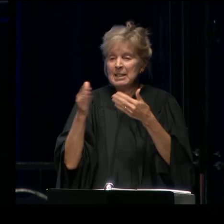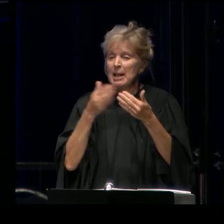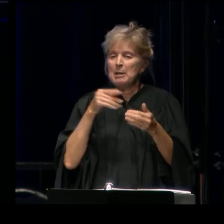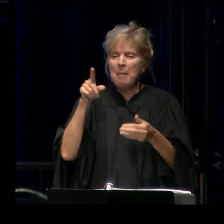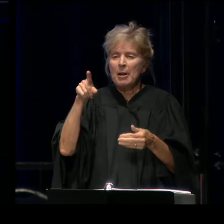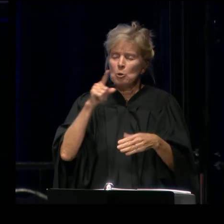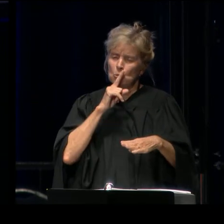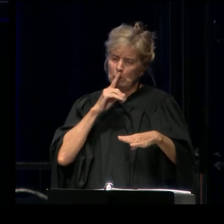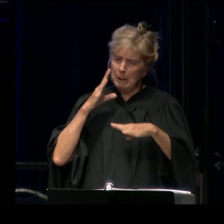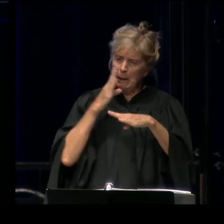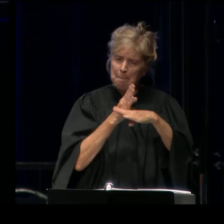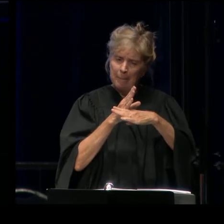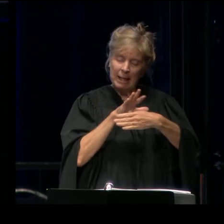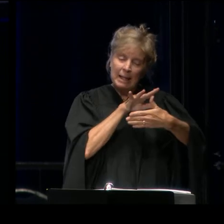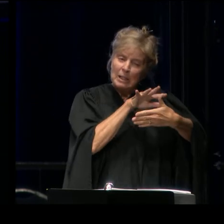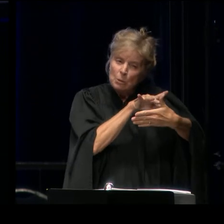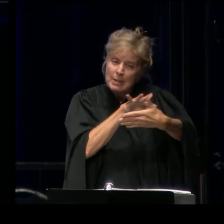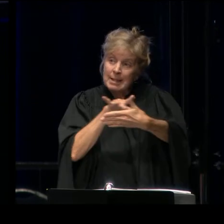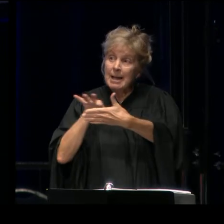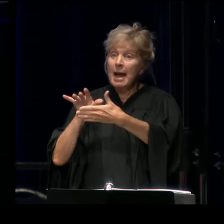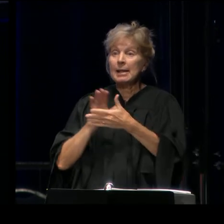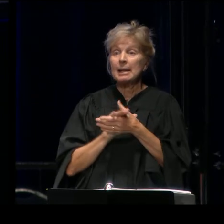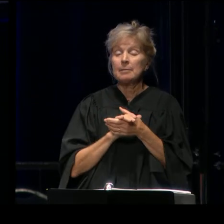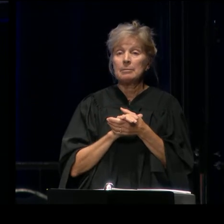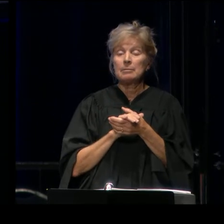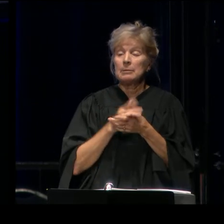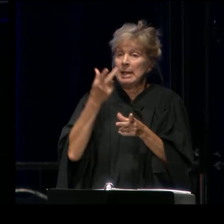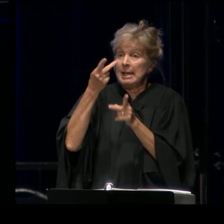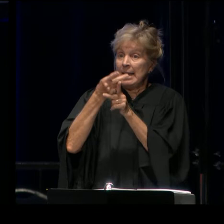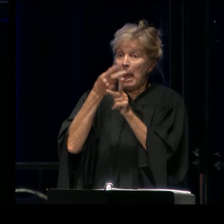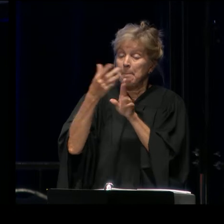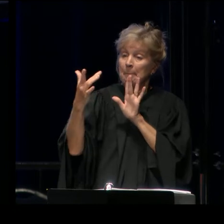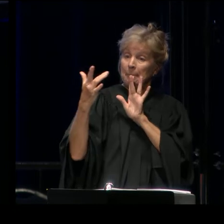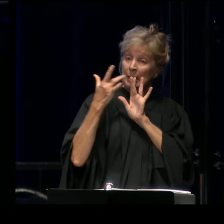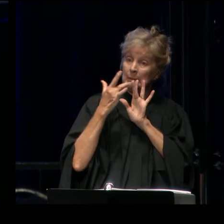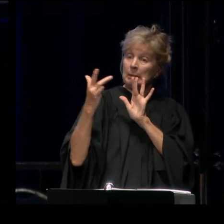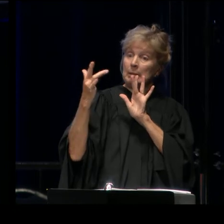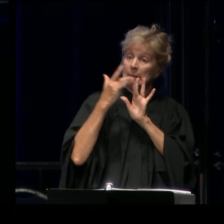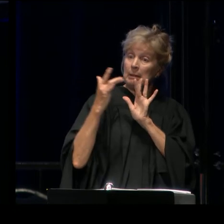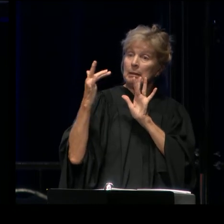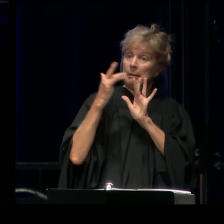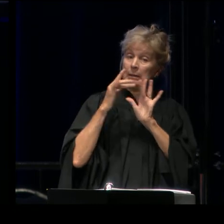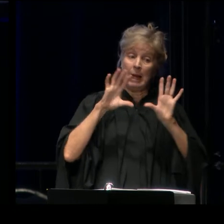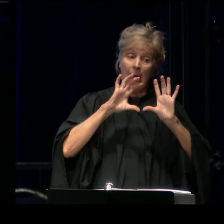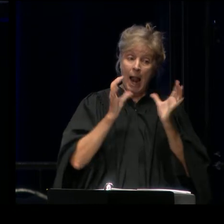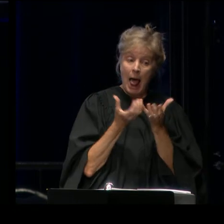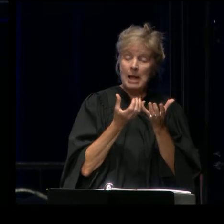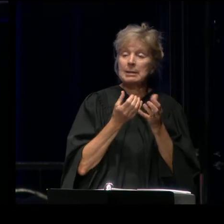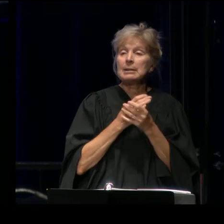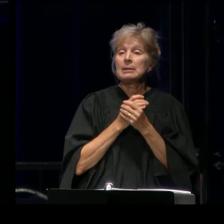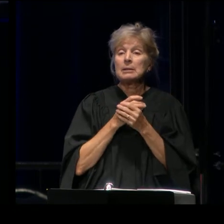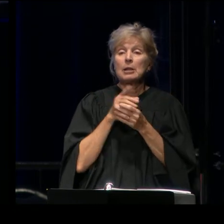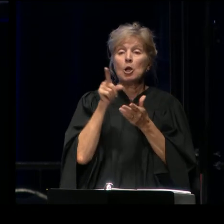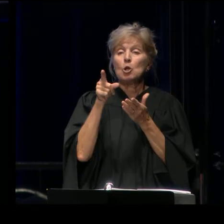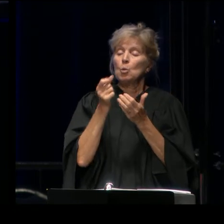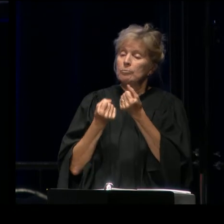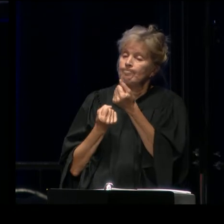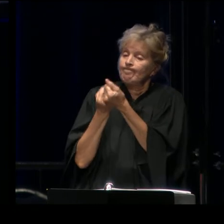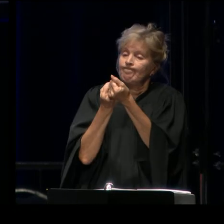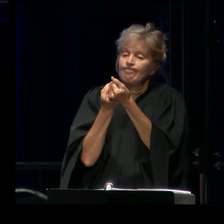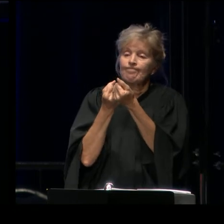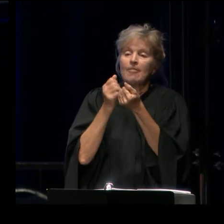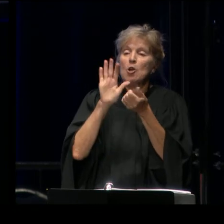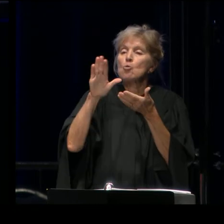your studies, kept connected to your classes, and served your community in more